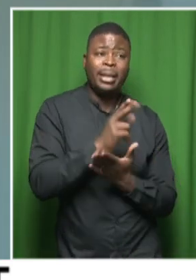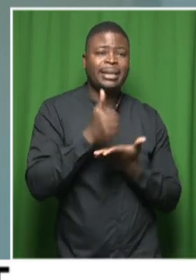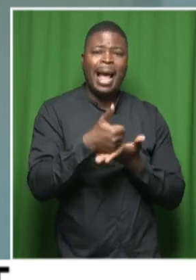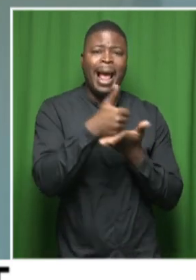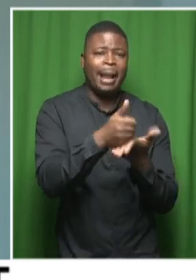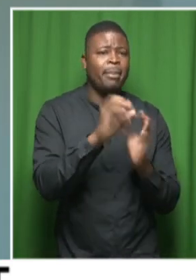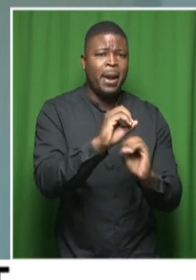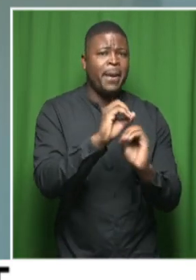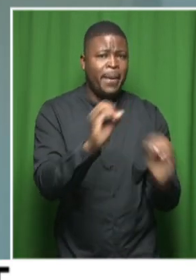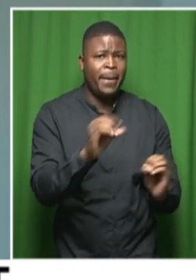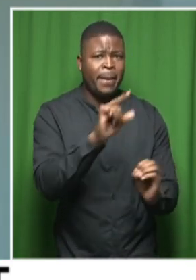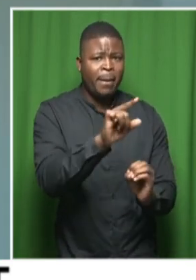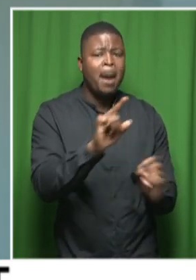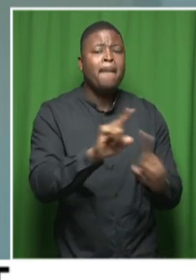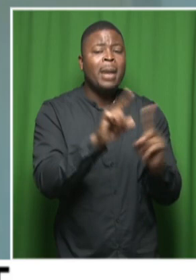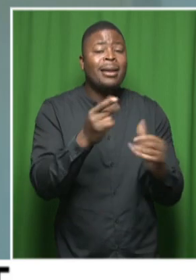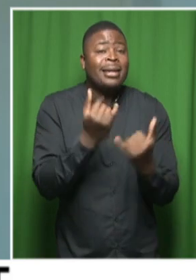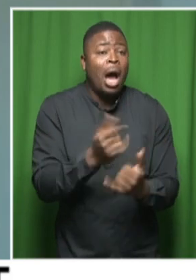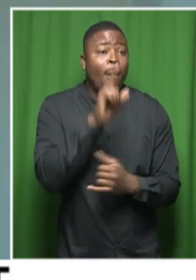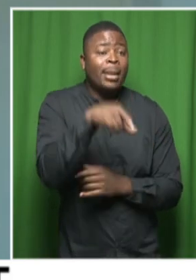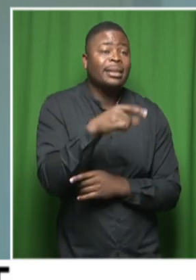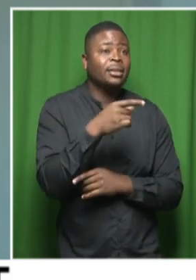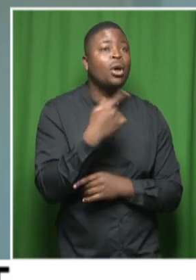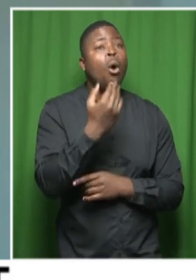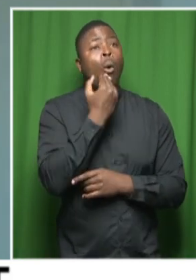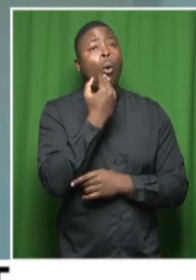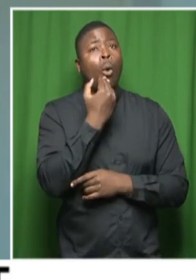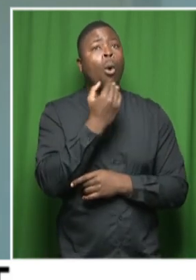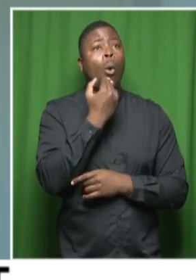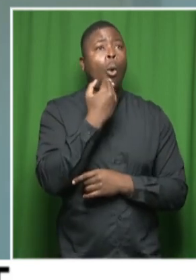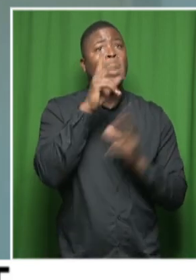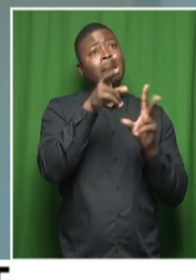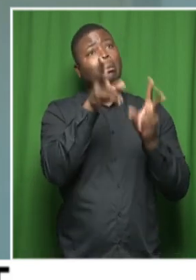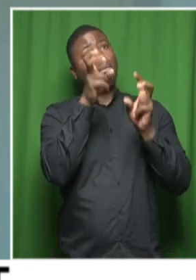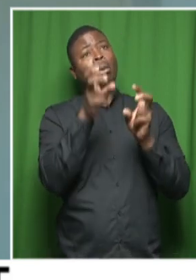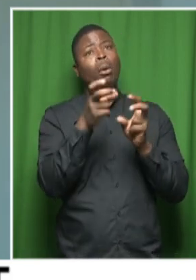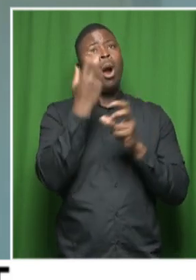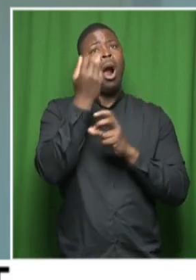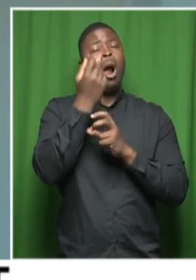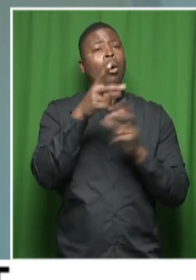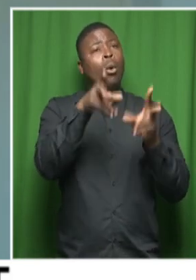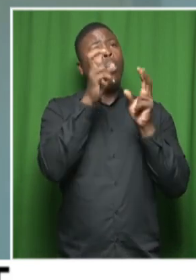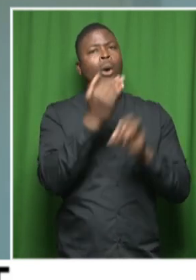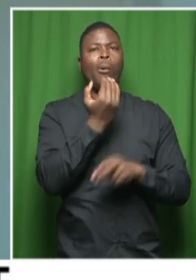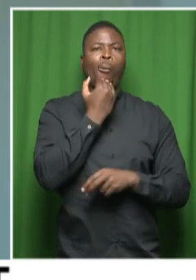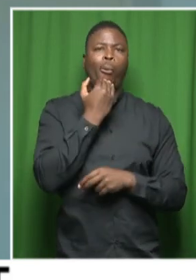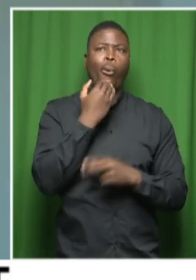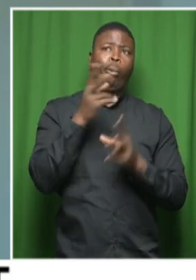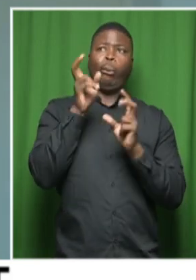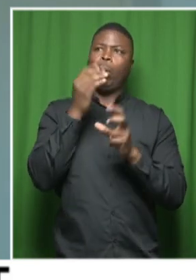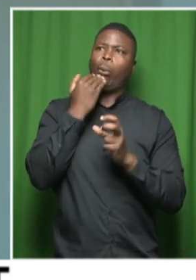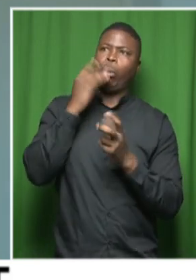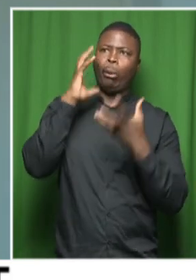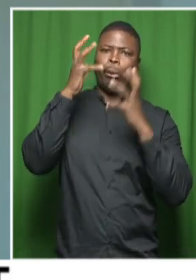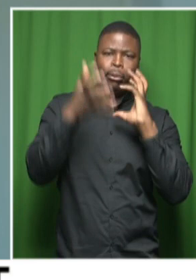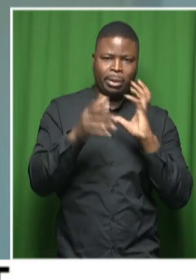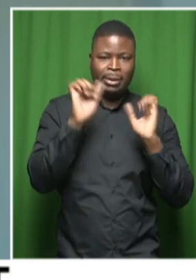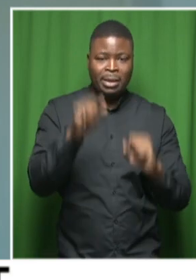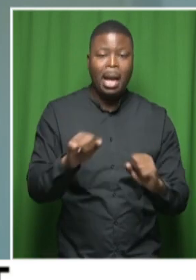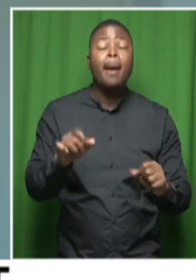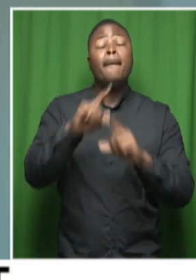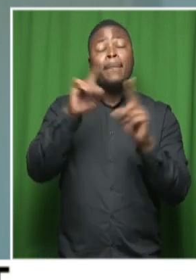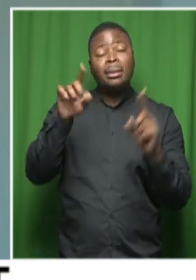ask the question, who has to listen? I think the first issue is that there needs to be an increased pressure on government